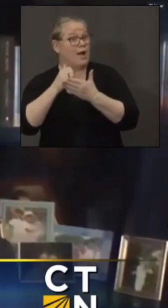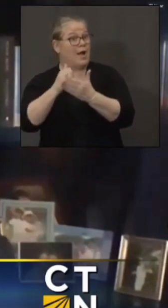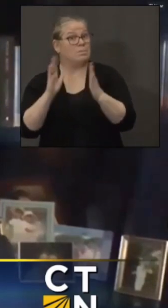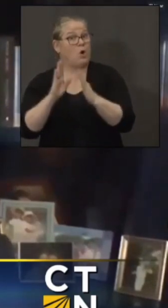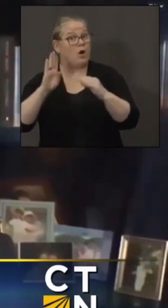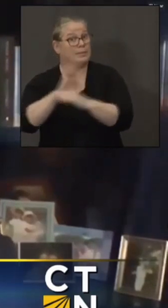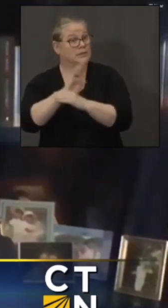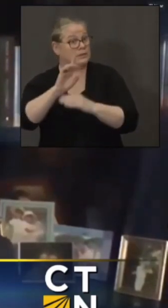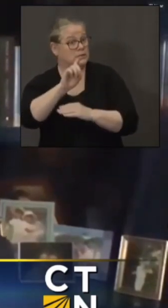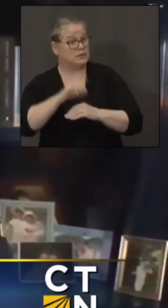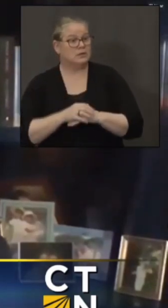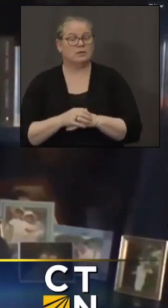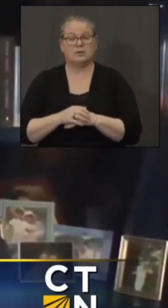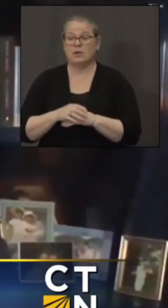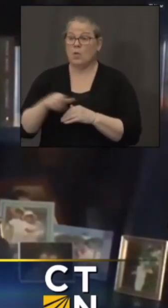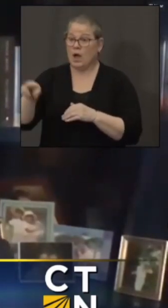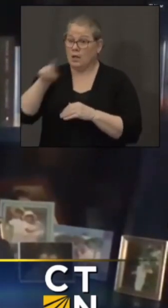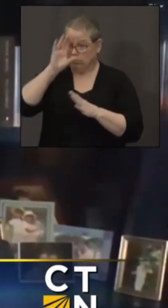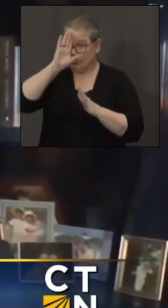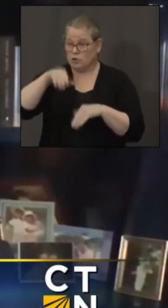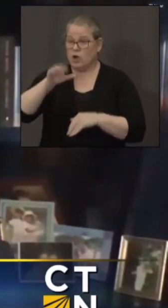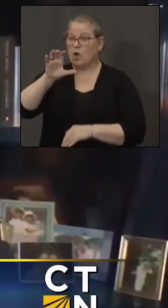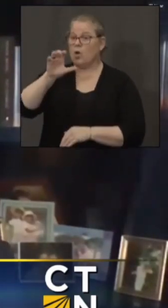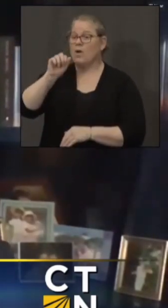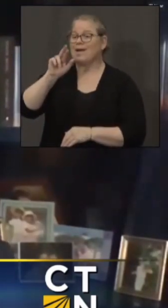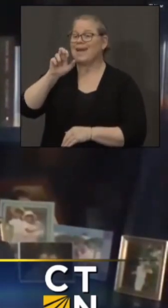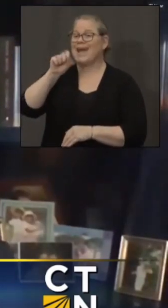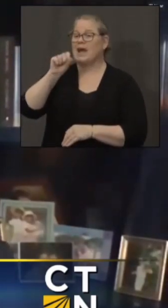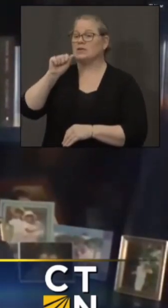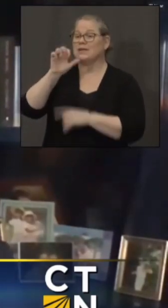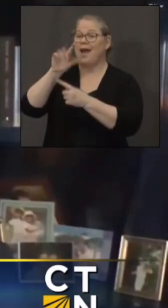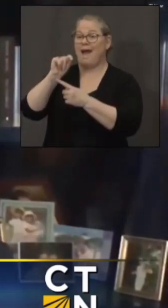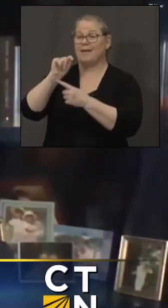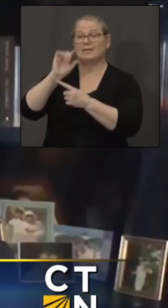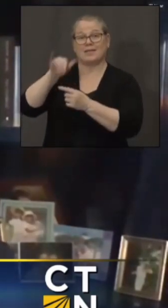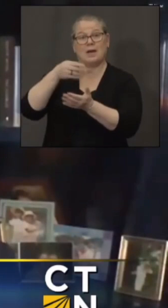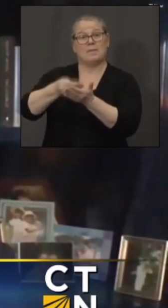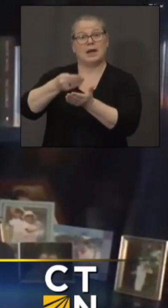know, with the CARES Act money, we've